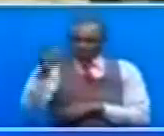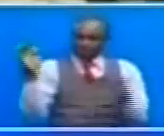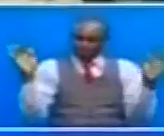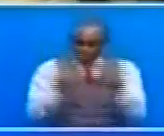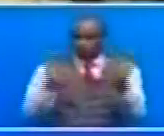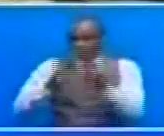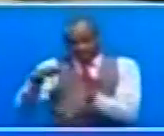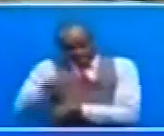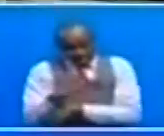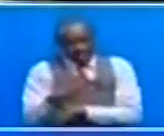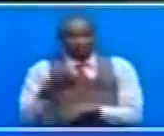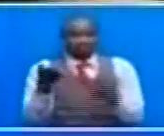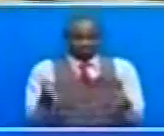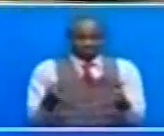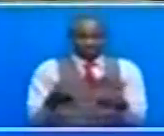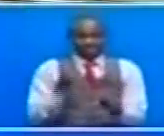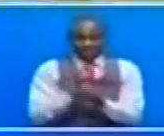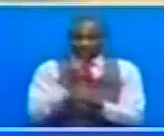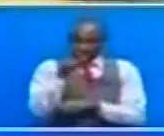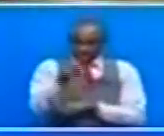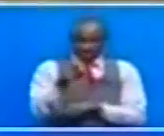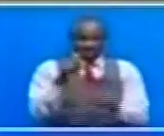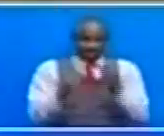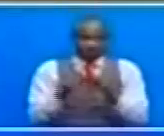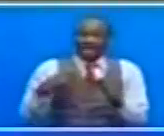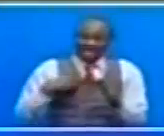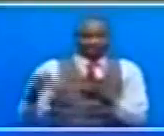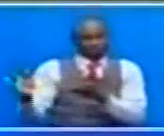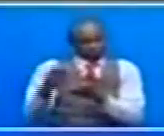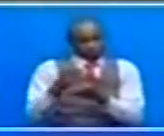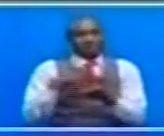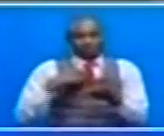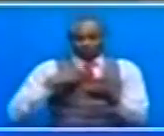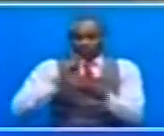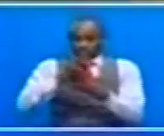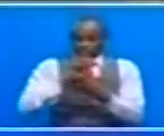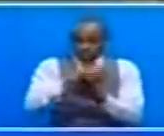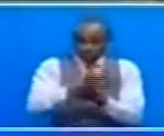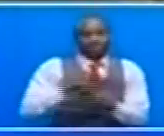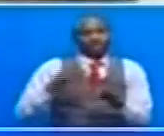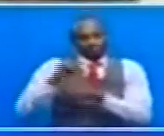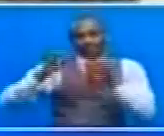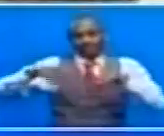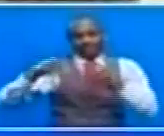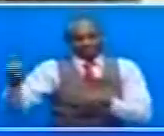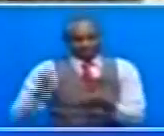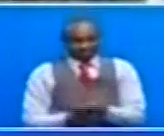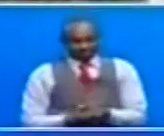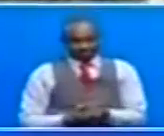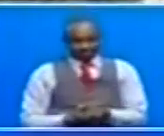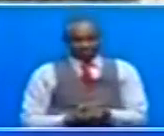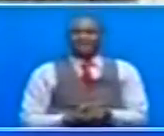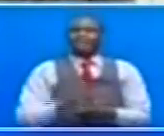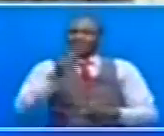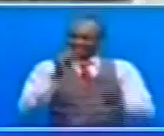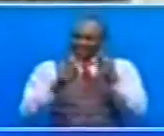place to prevent disease, ensure easy milking and collection of dung, which is used in the farm. Who say dairy farming